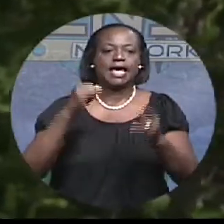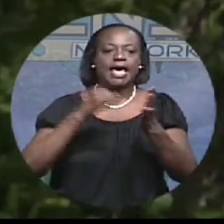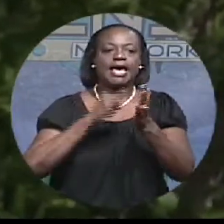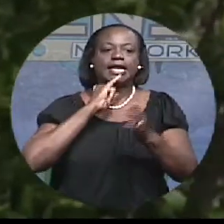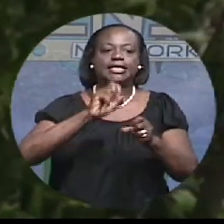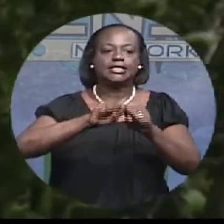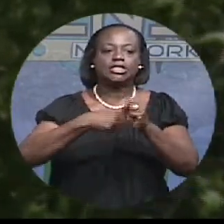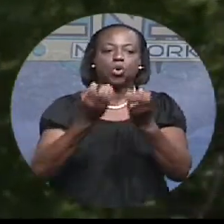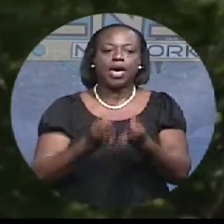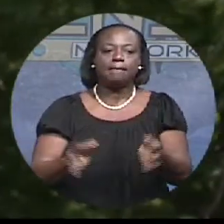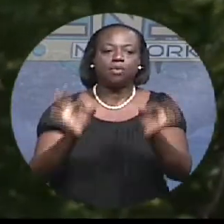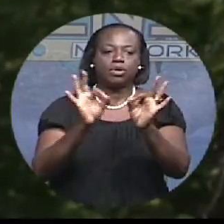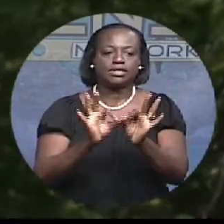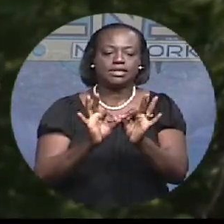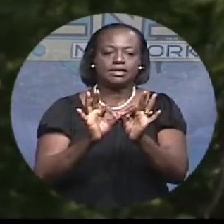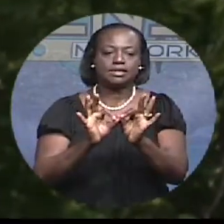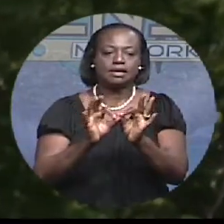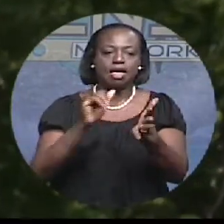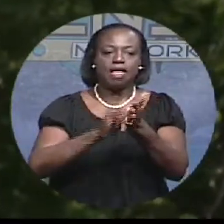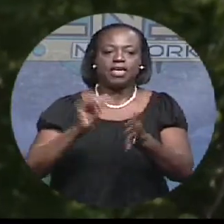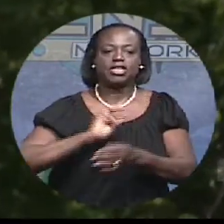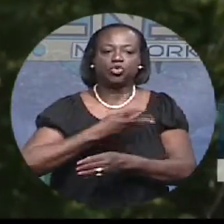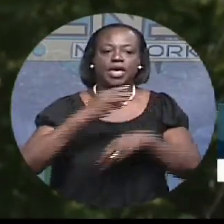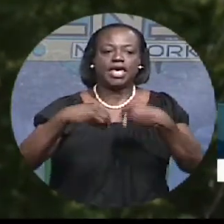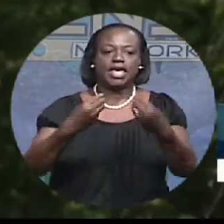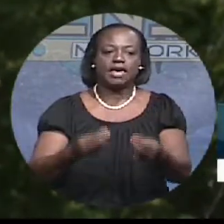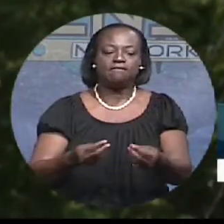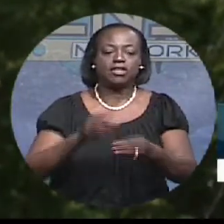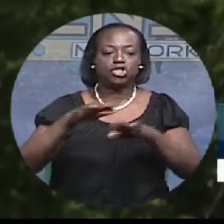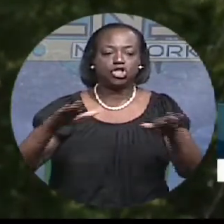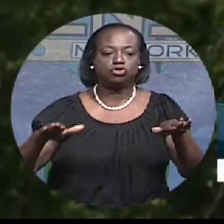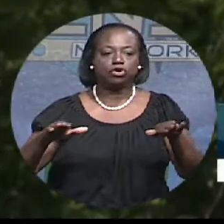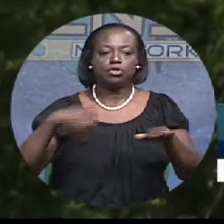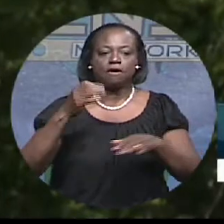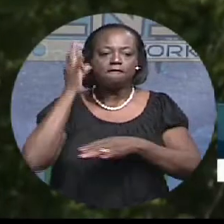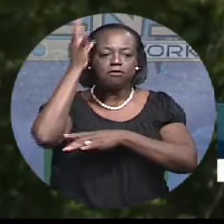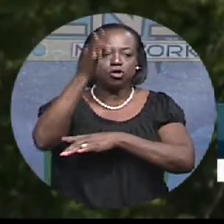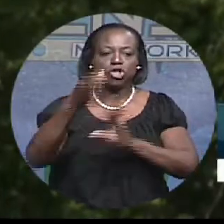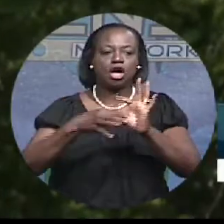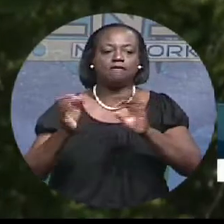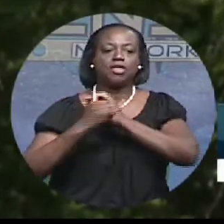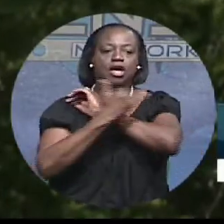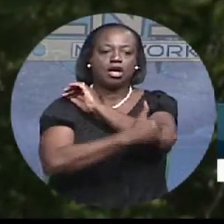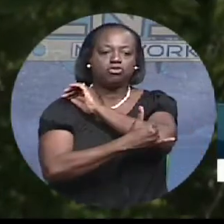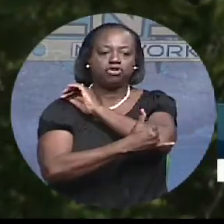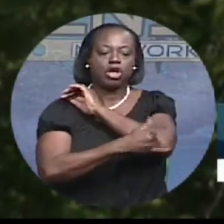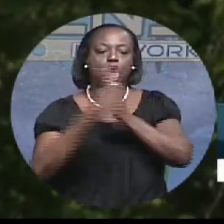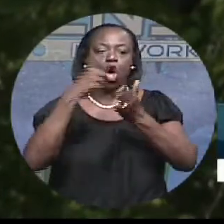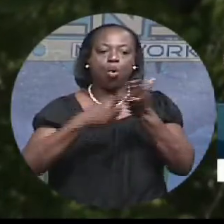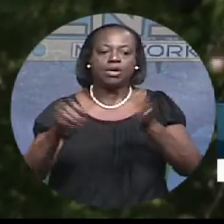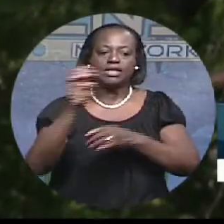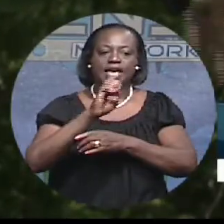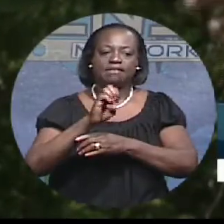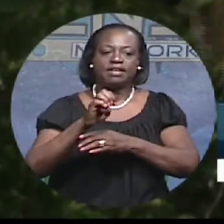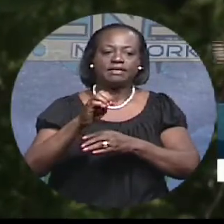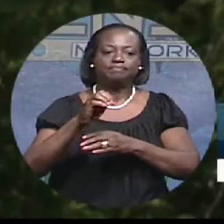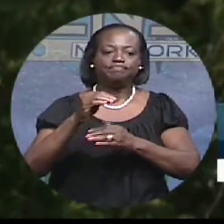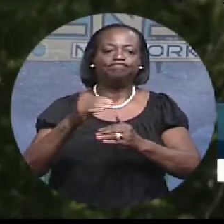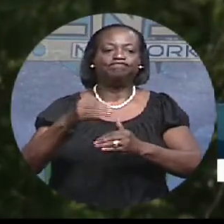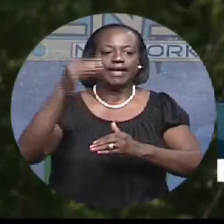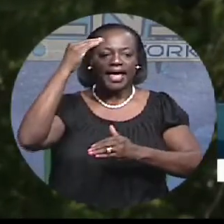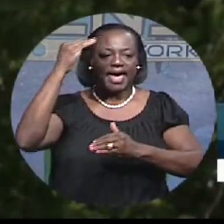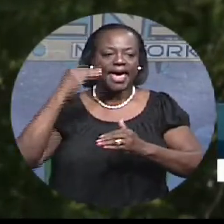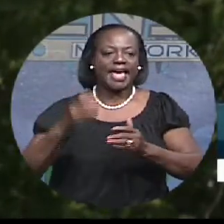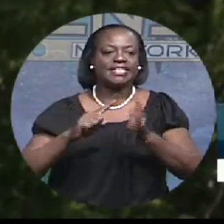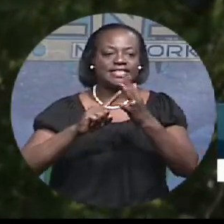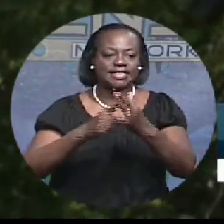so important that we give these kids, who are the future of this country, whatever head start we can to make sure that they